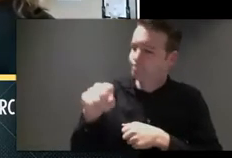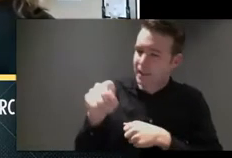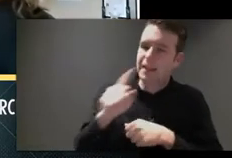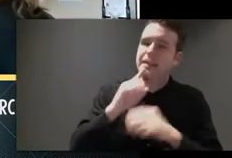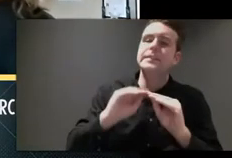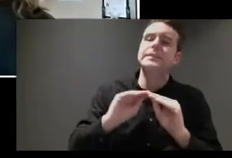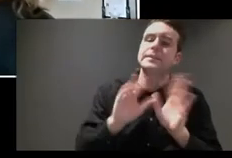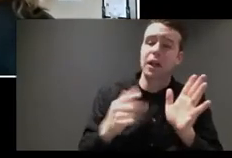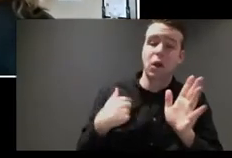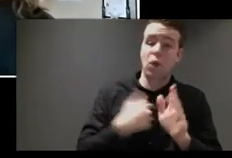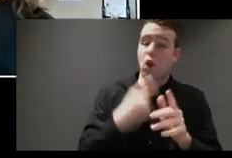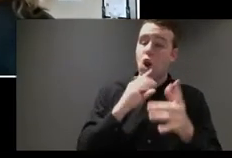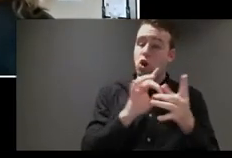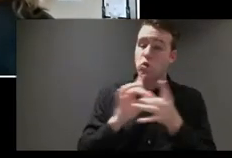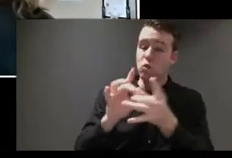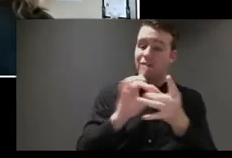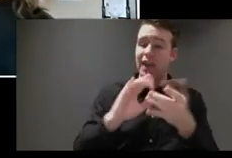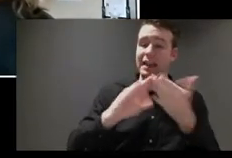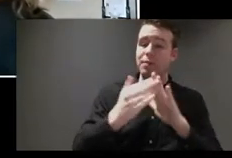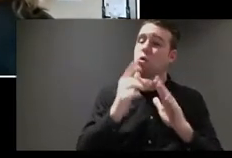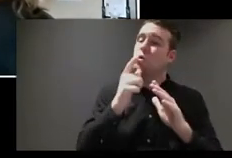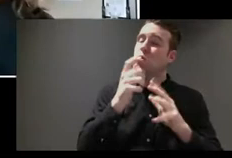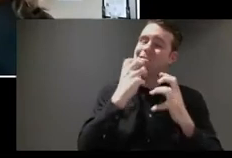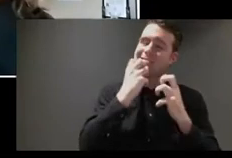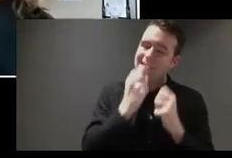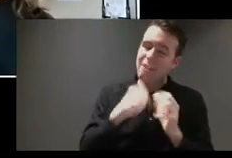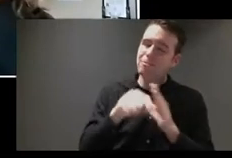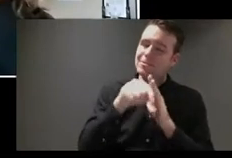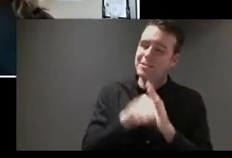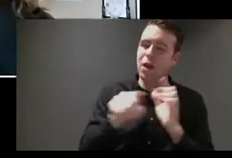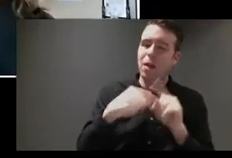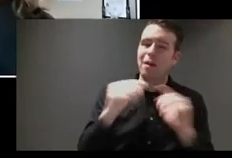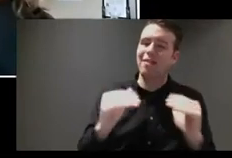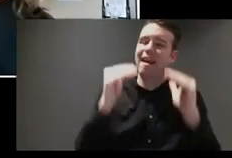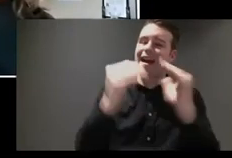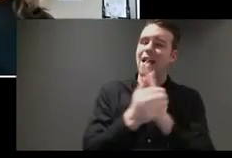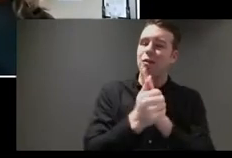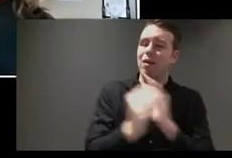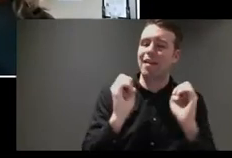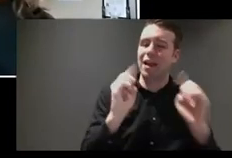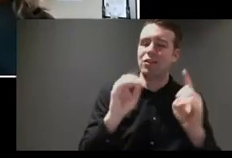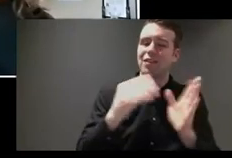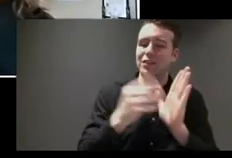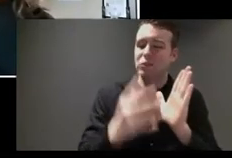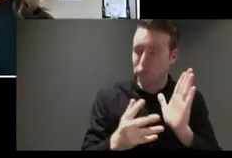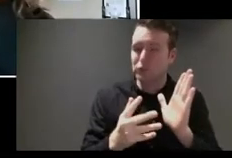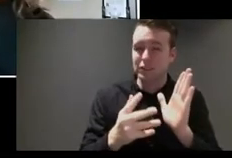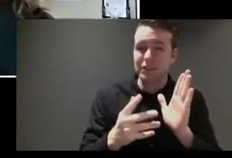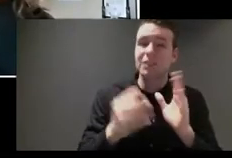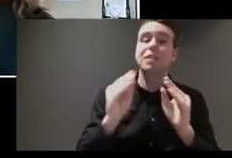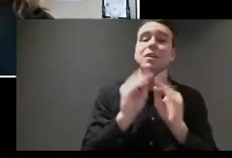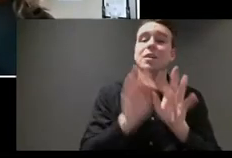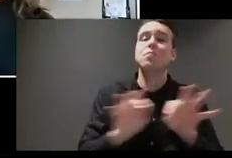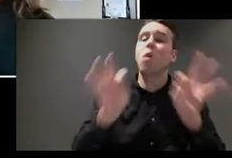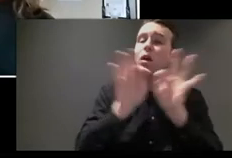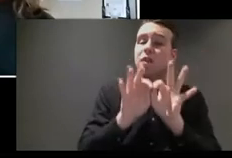that we are a unified community that cares deeply about the high quality education of our students. More